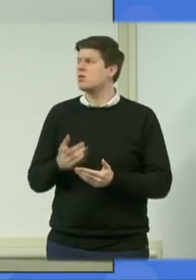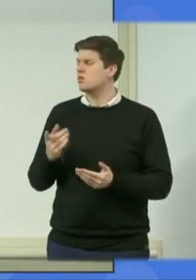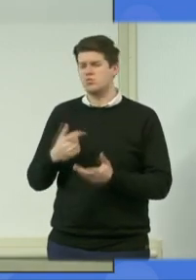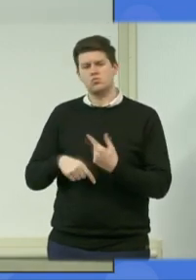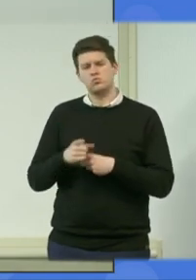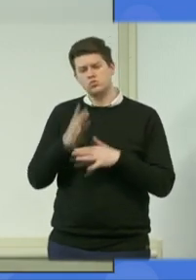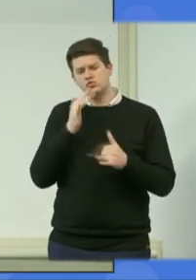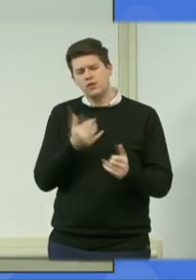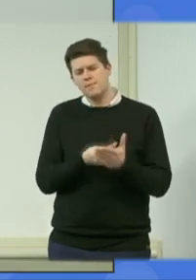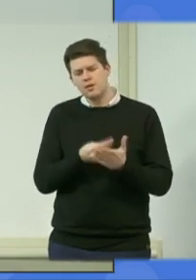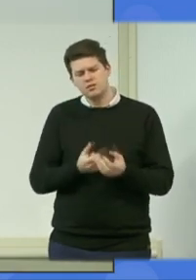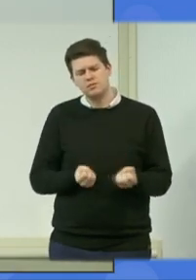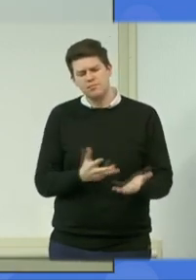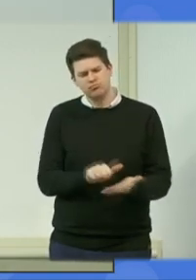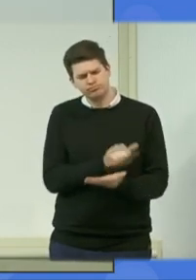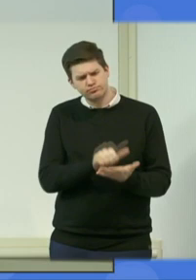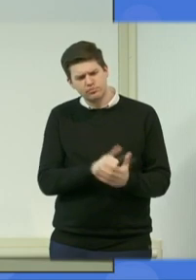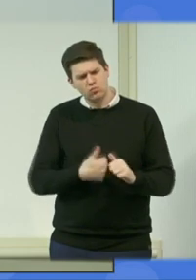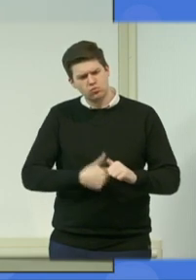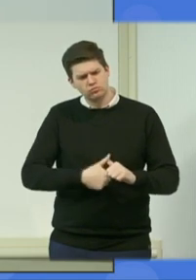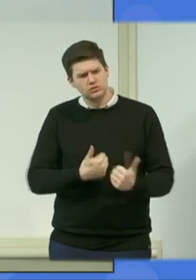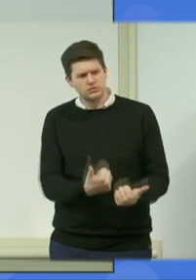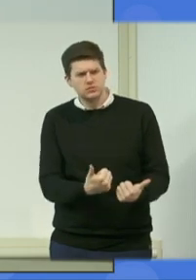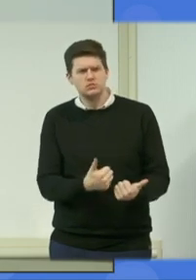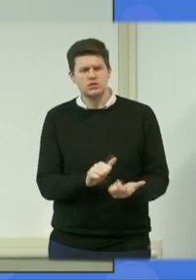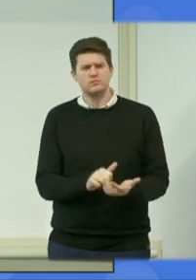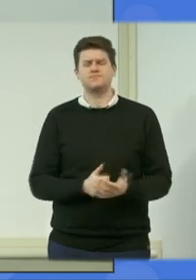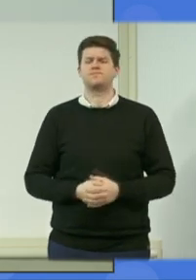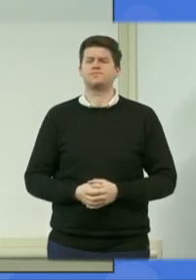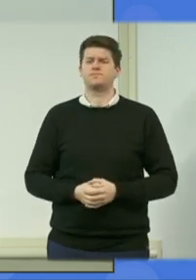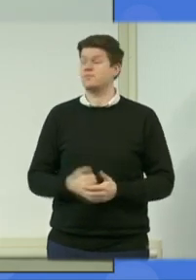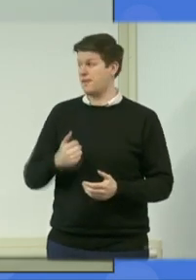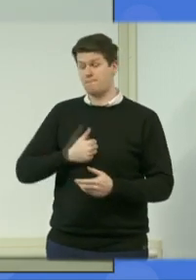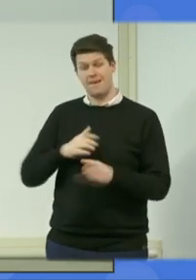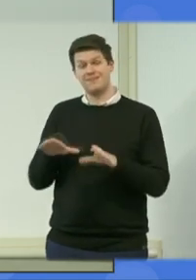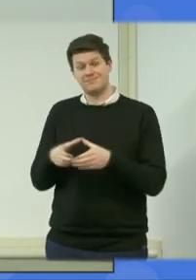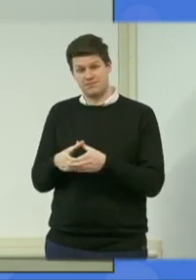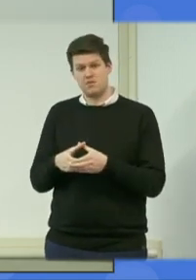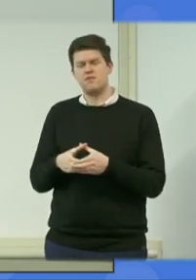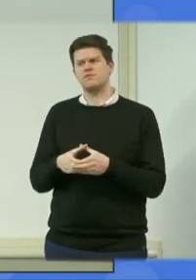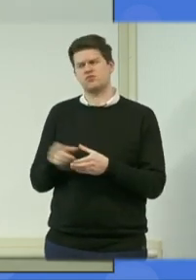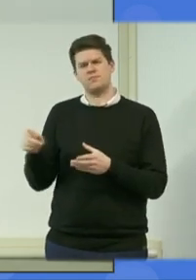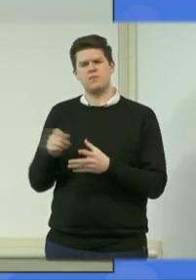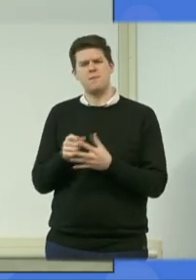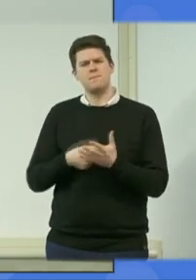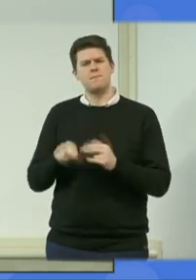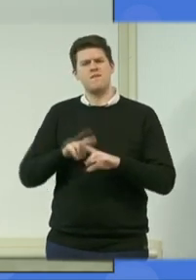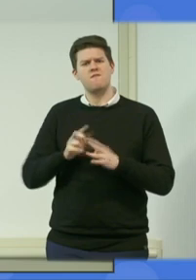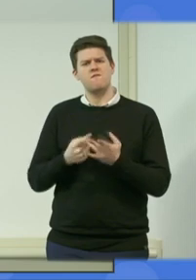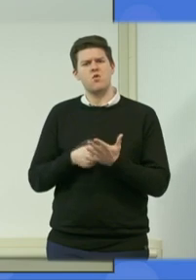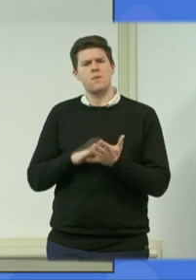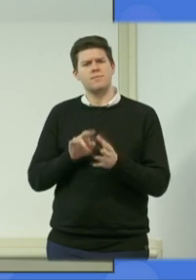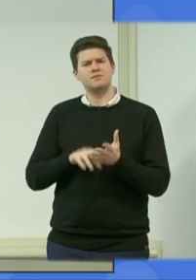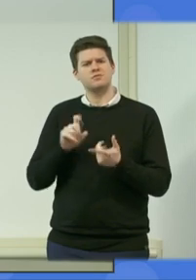that the money is being spent appropriately and properly. My team on the performance audit side tend to look at issues of value for money. So what do